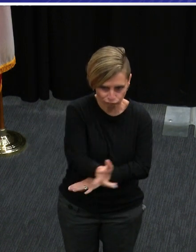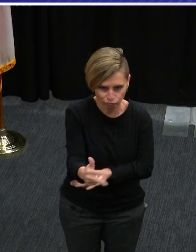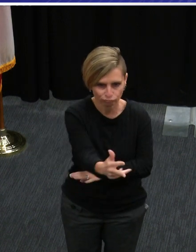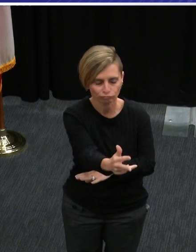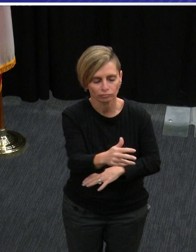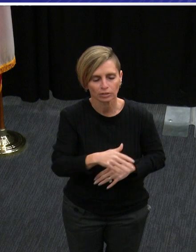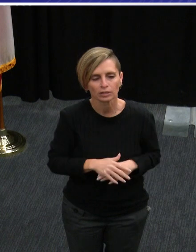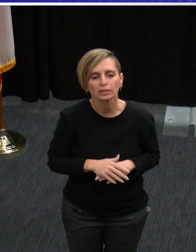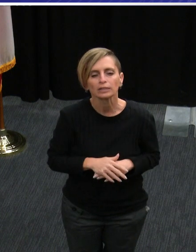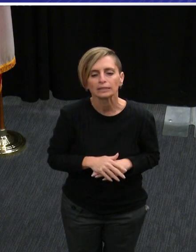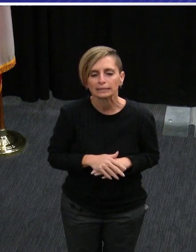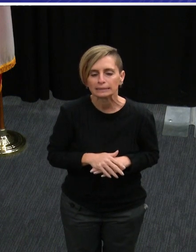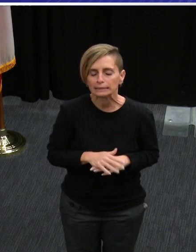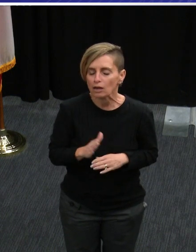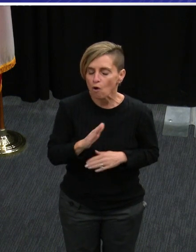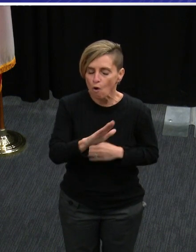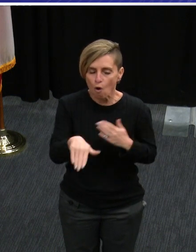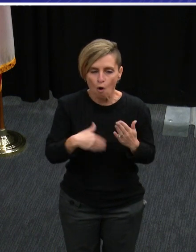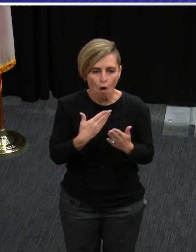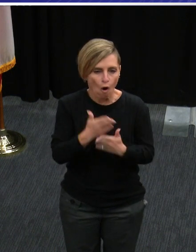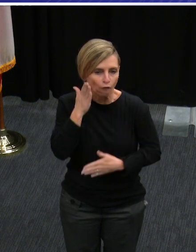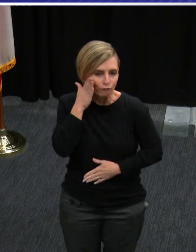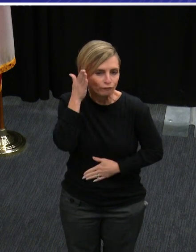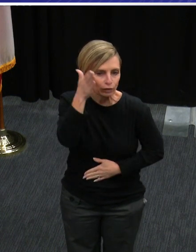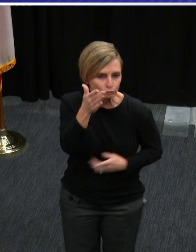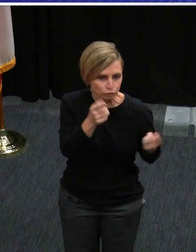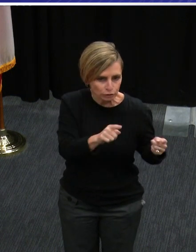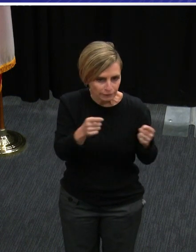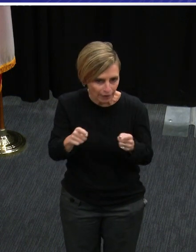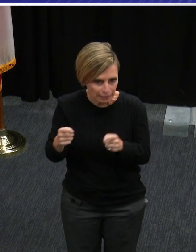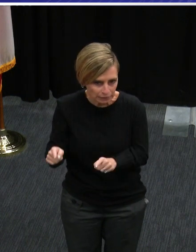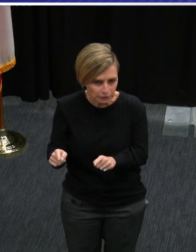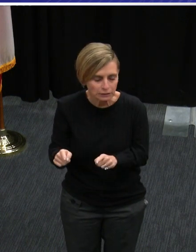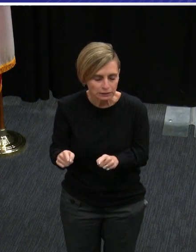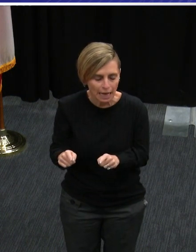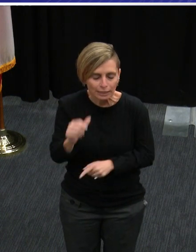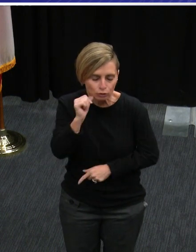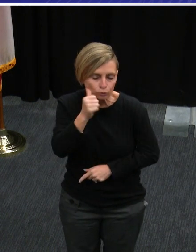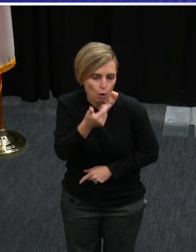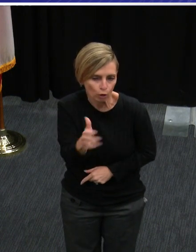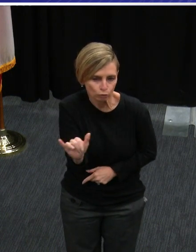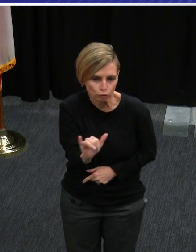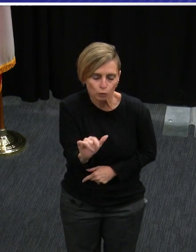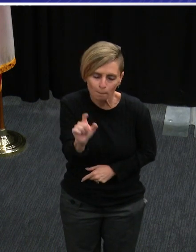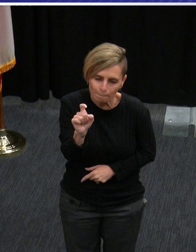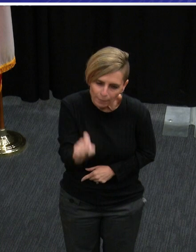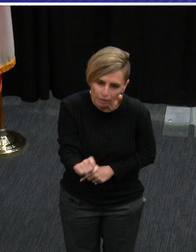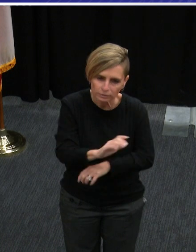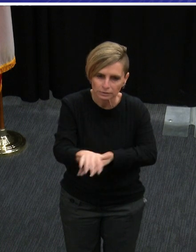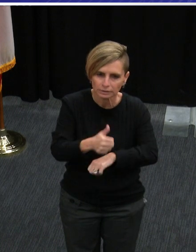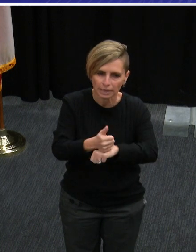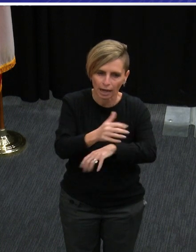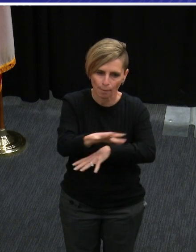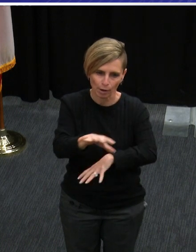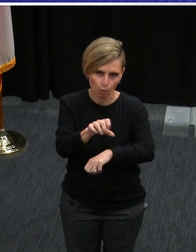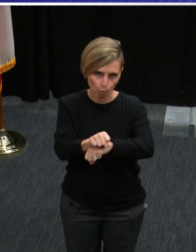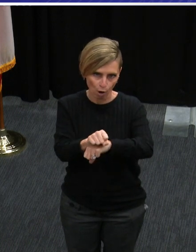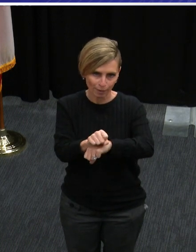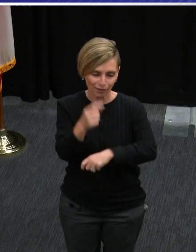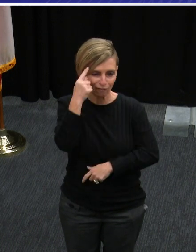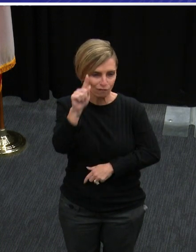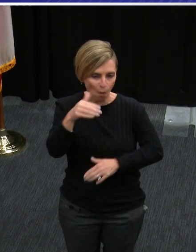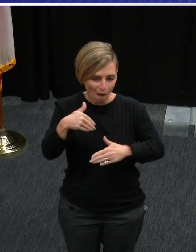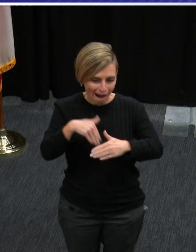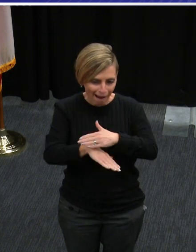event and all future events will be made by appointment. To access registration for the event next